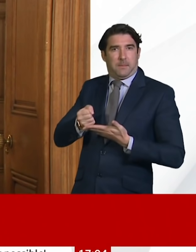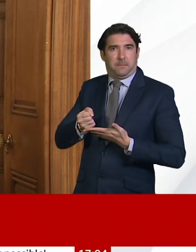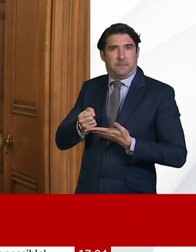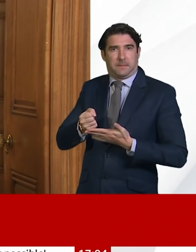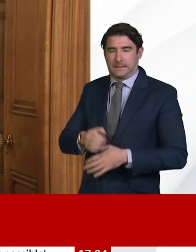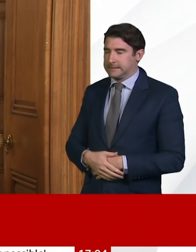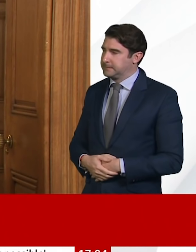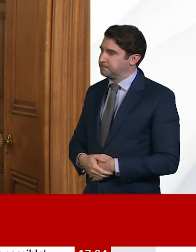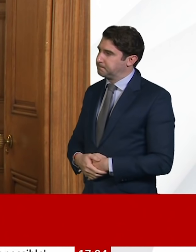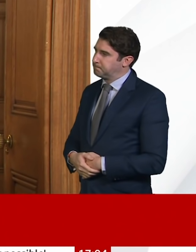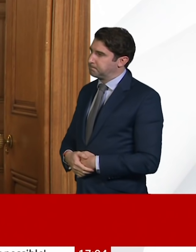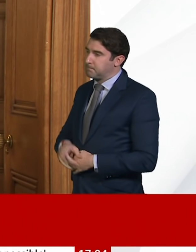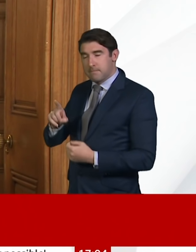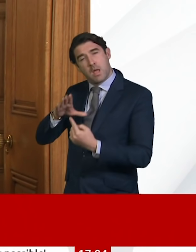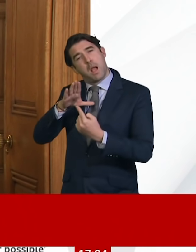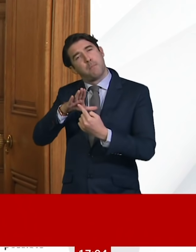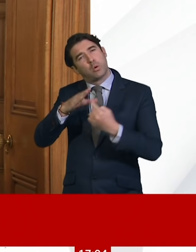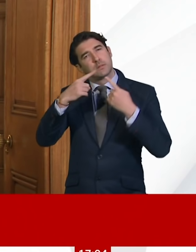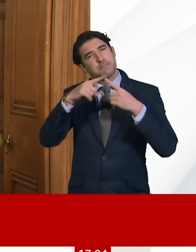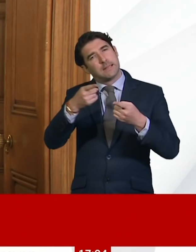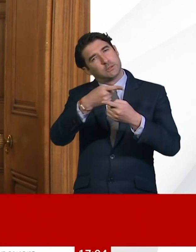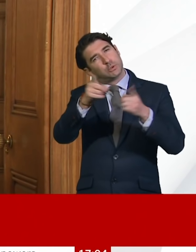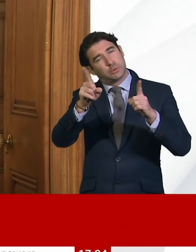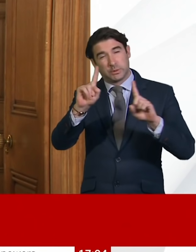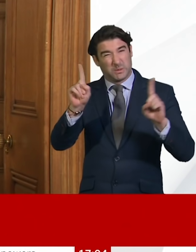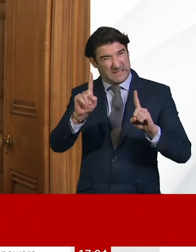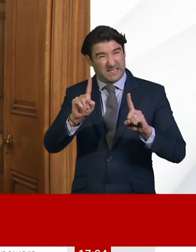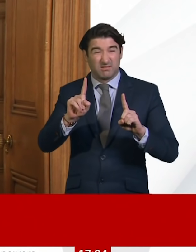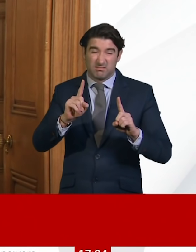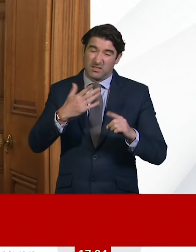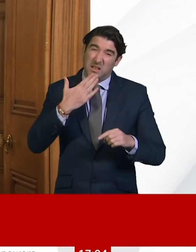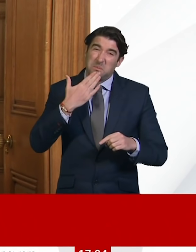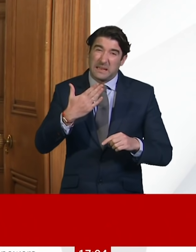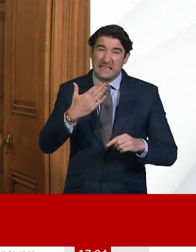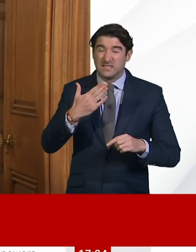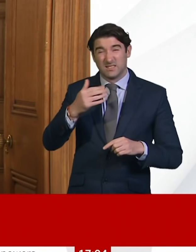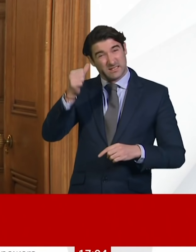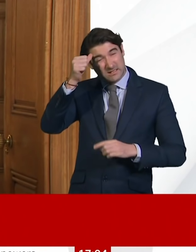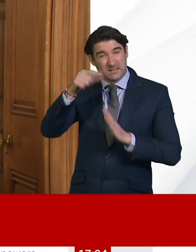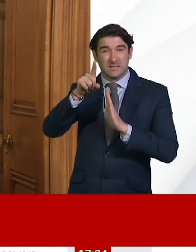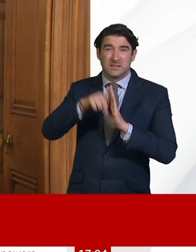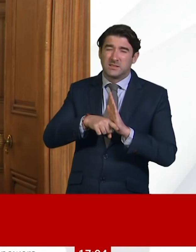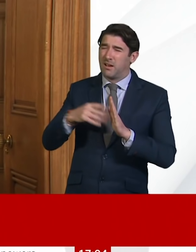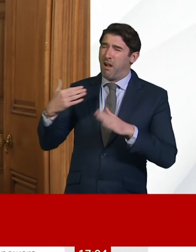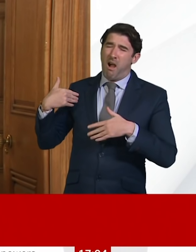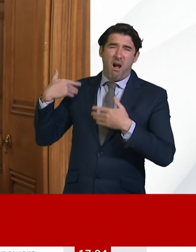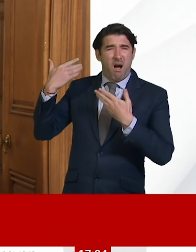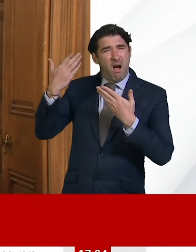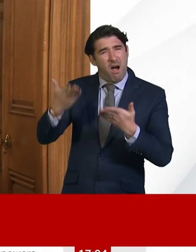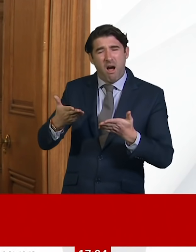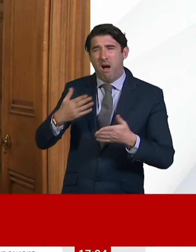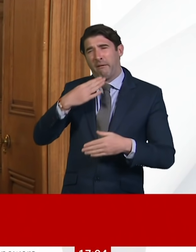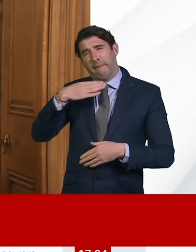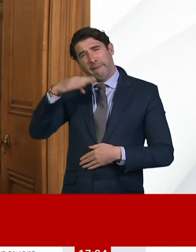in school and the economy moving, is to follow the rules wherever we live. So I want to thank everyone for the